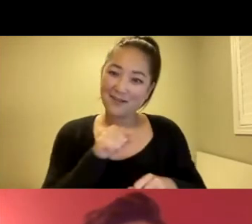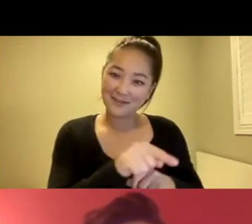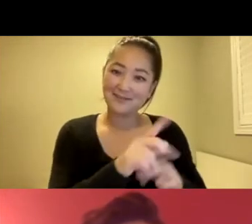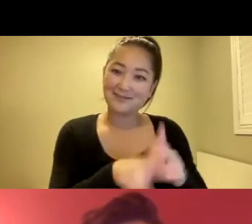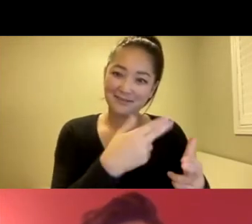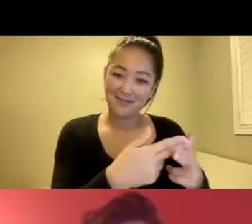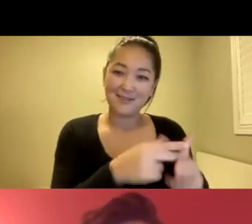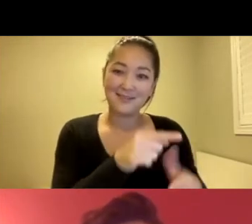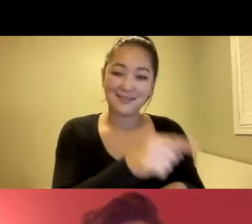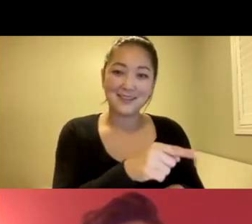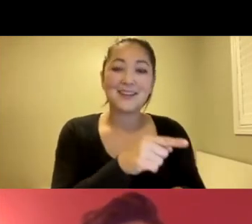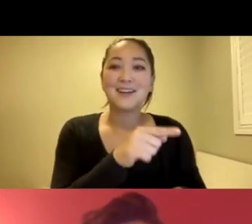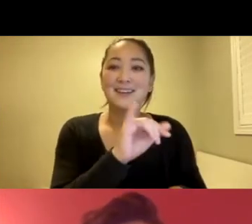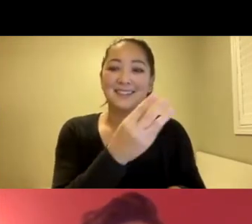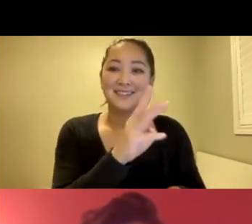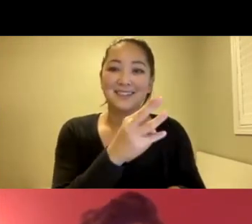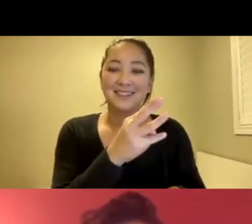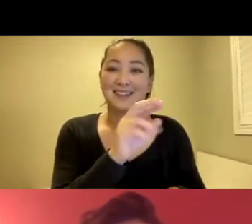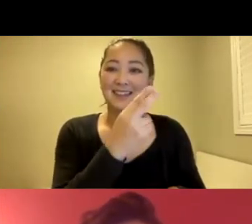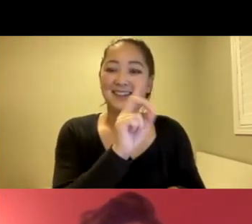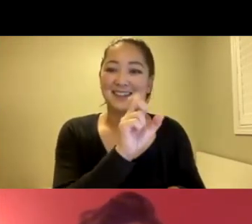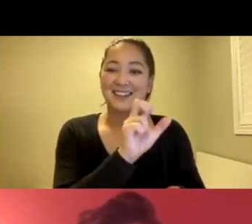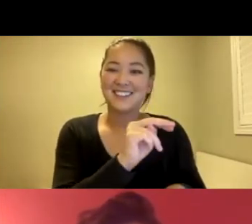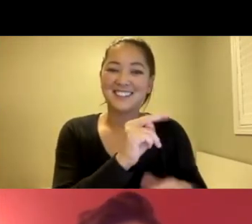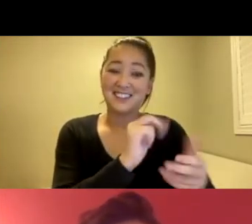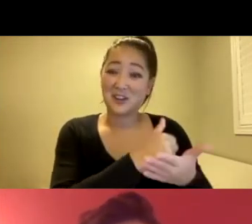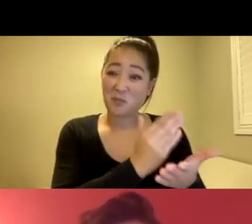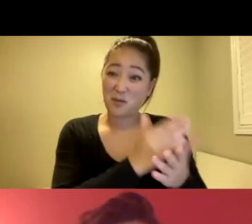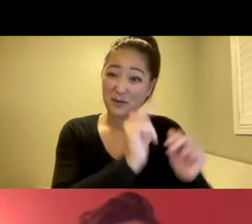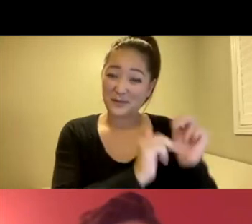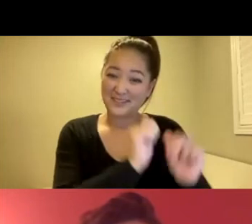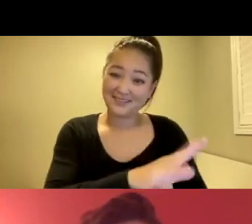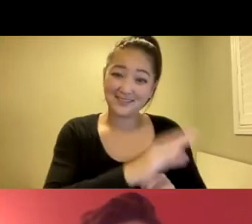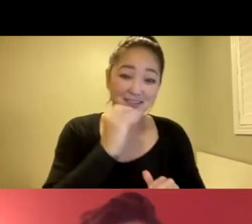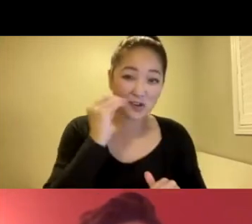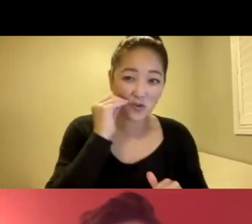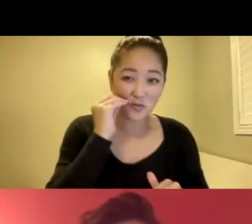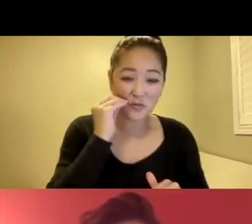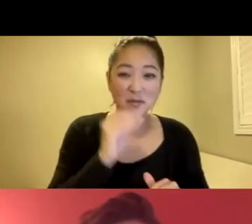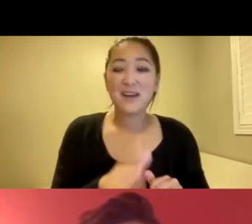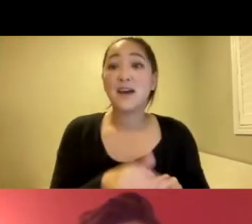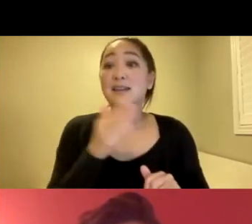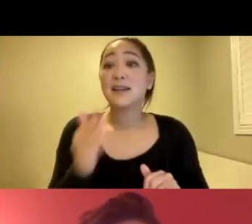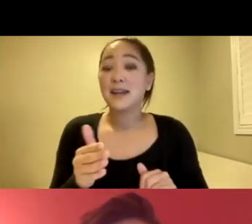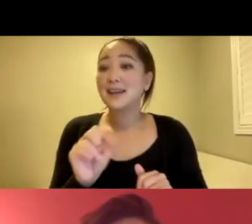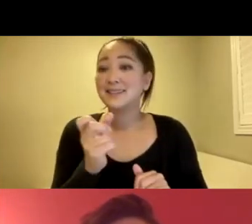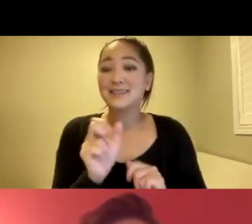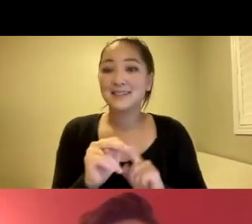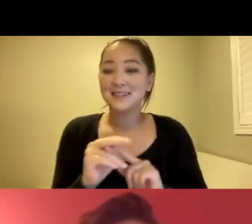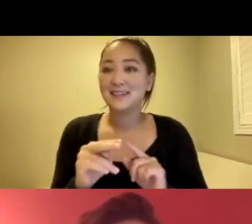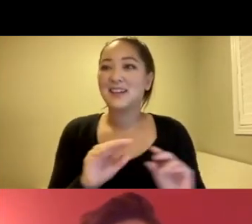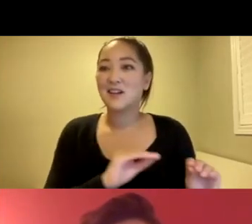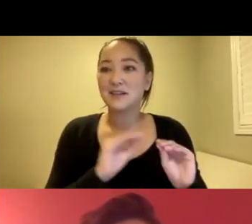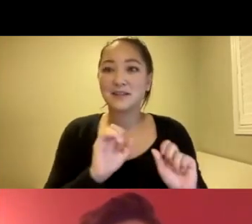their ancestral lands. So where they came from, where their parents or great grandparents or grandparents came from.